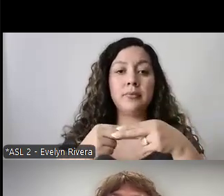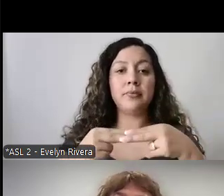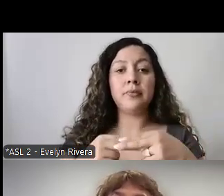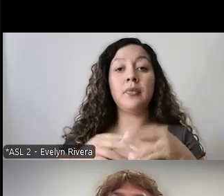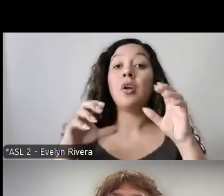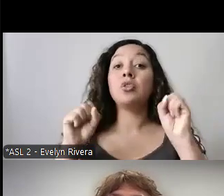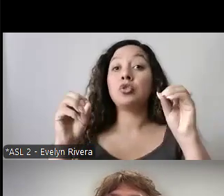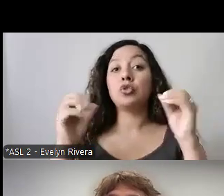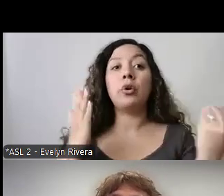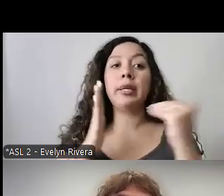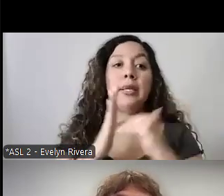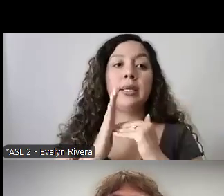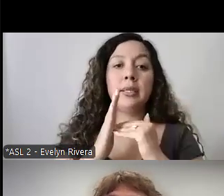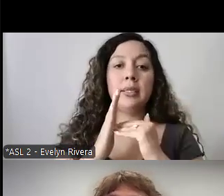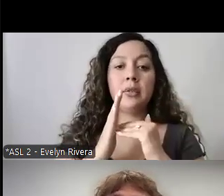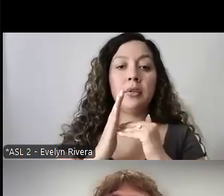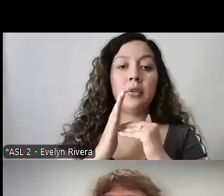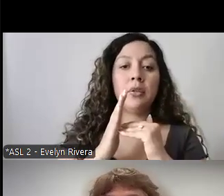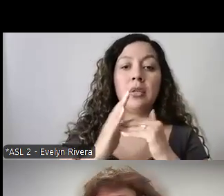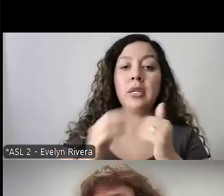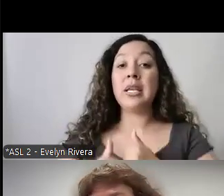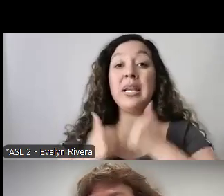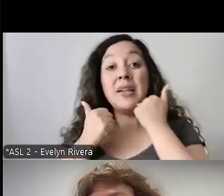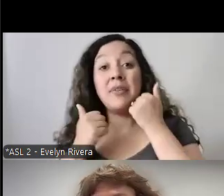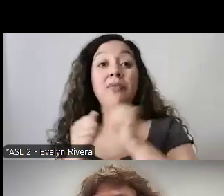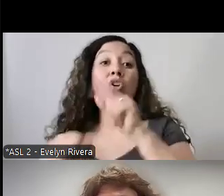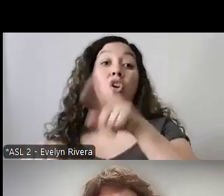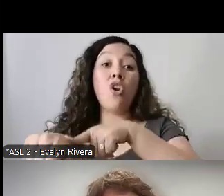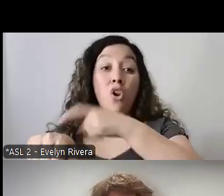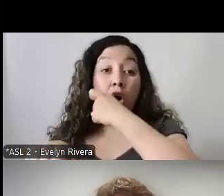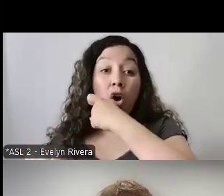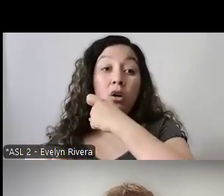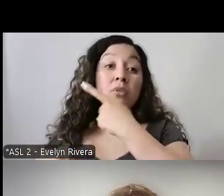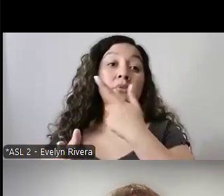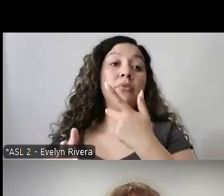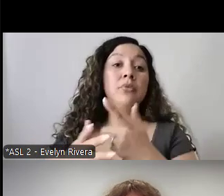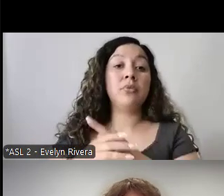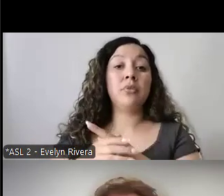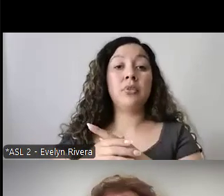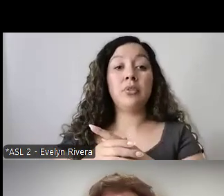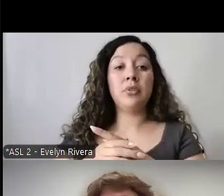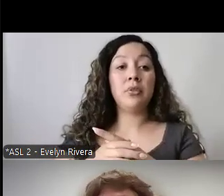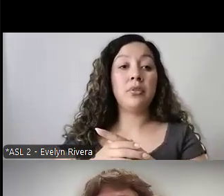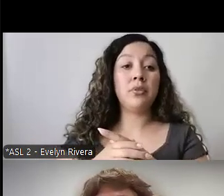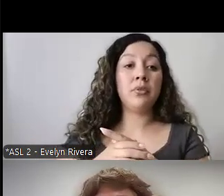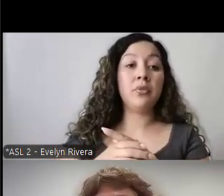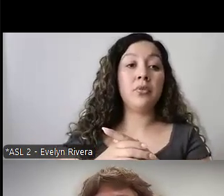So, for example, living alone is common because of longevity. It's more common to not to have children,